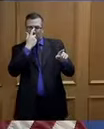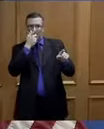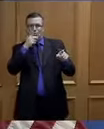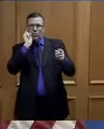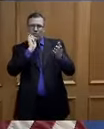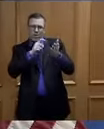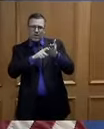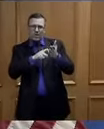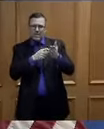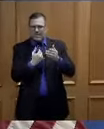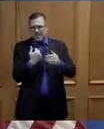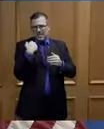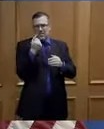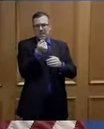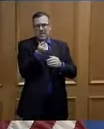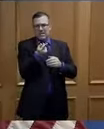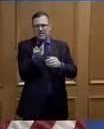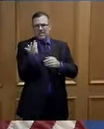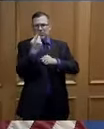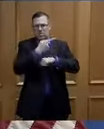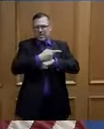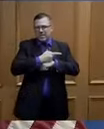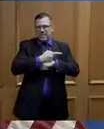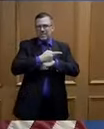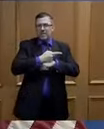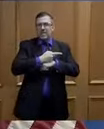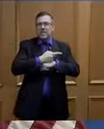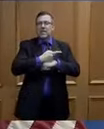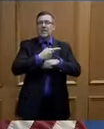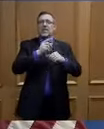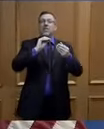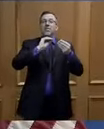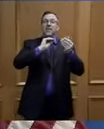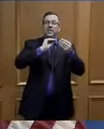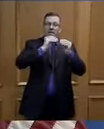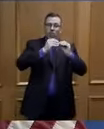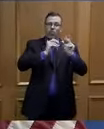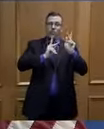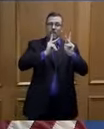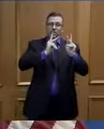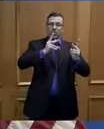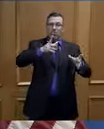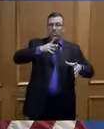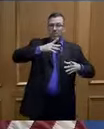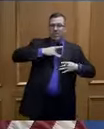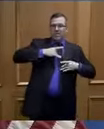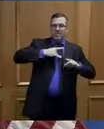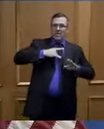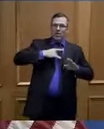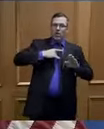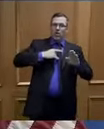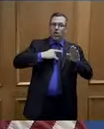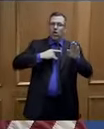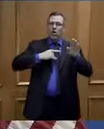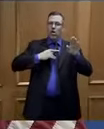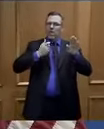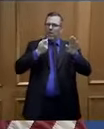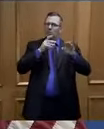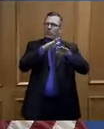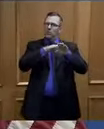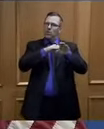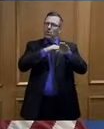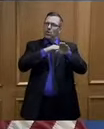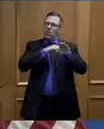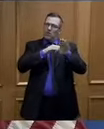few days, our rate of rise has been less. And so maybe there's only 50 new cases or 75 new cases as